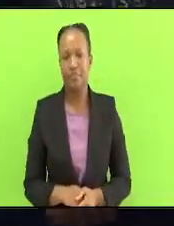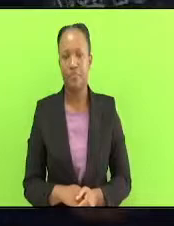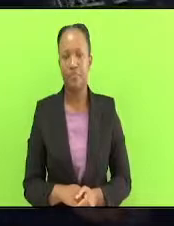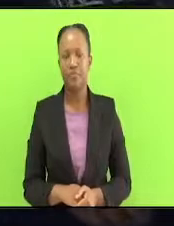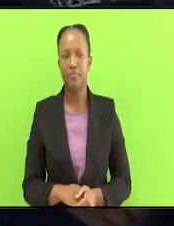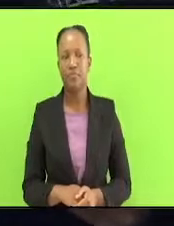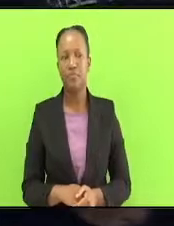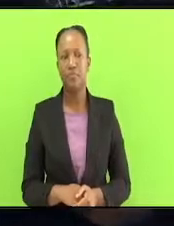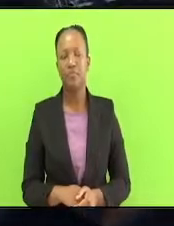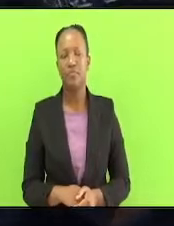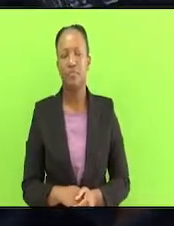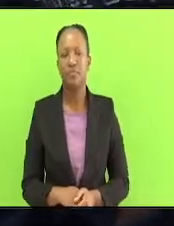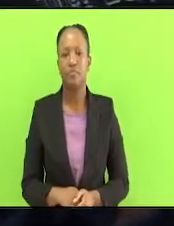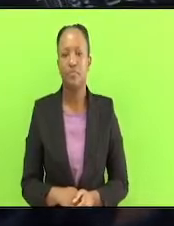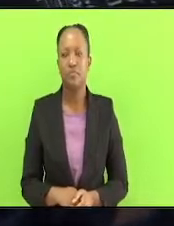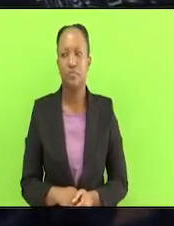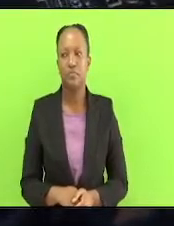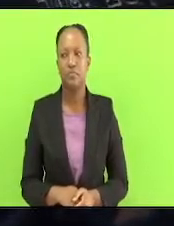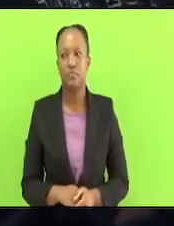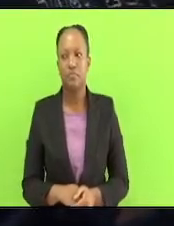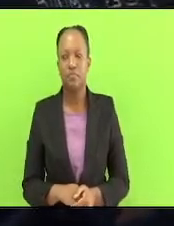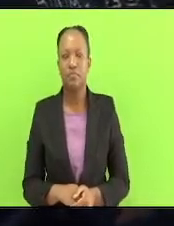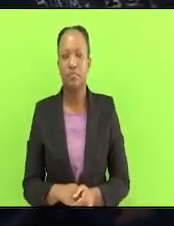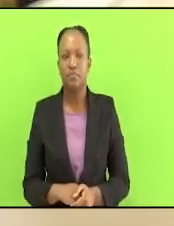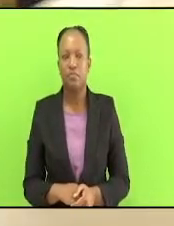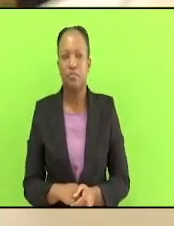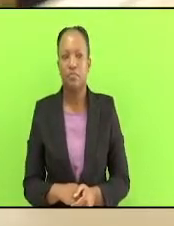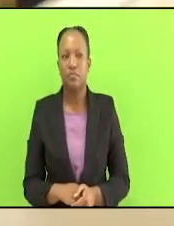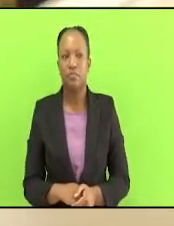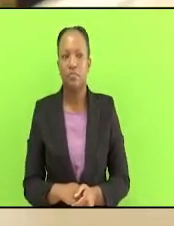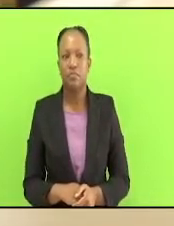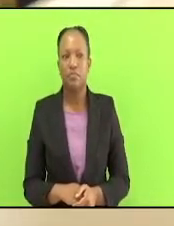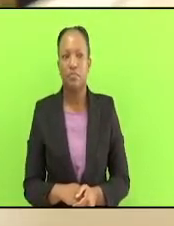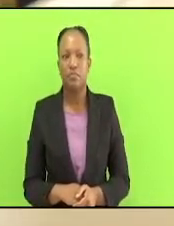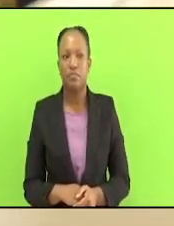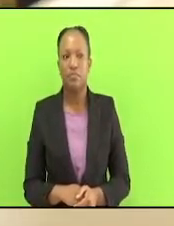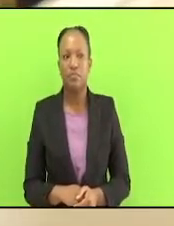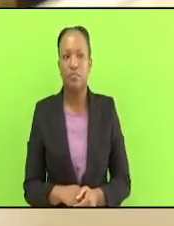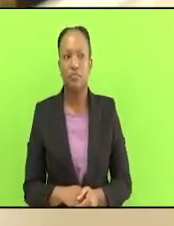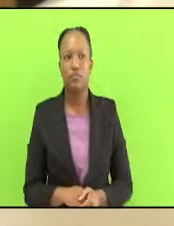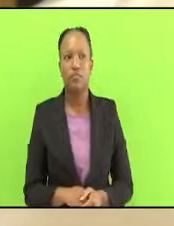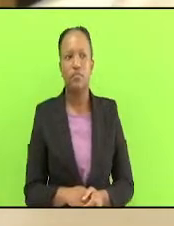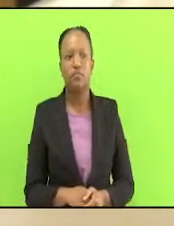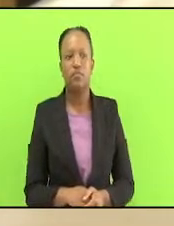around smoking, and then we'll just throw out